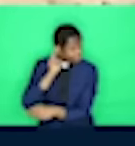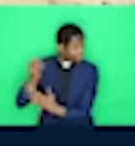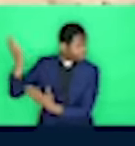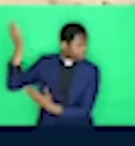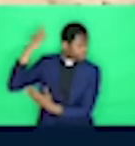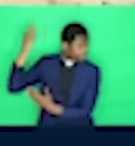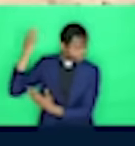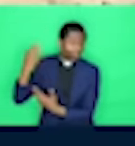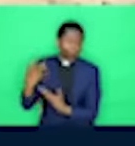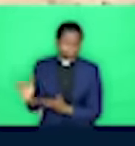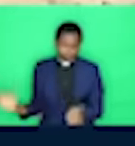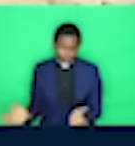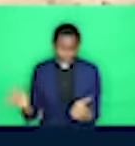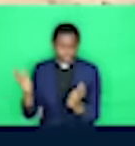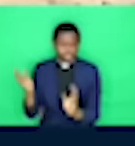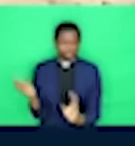national development.